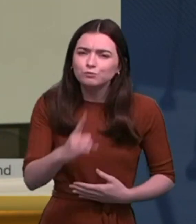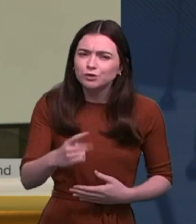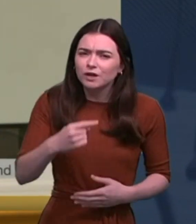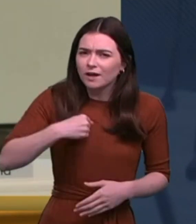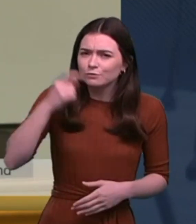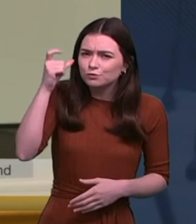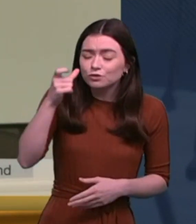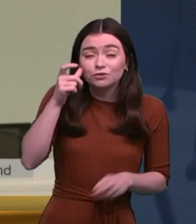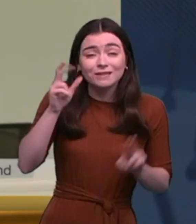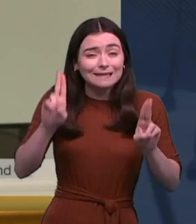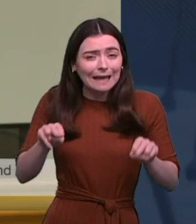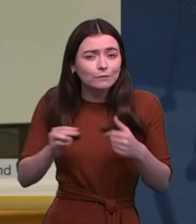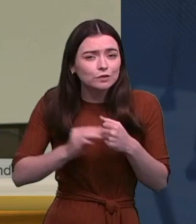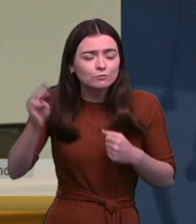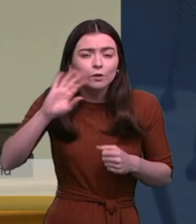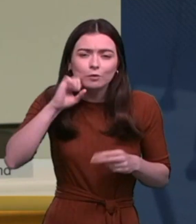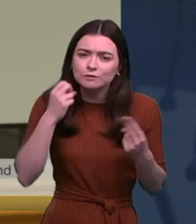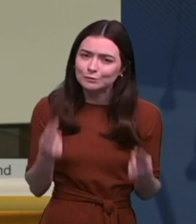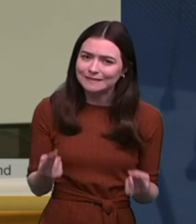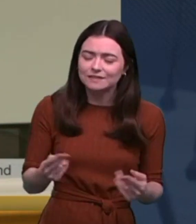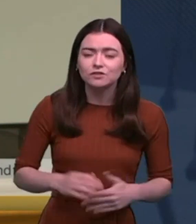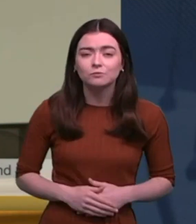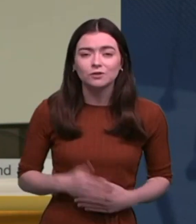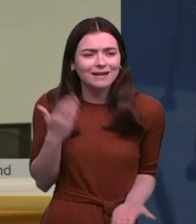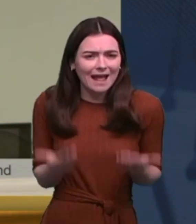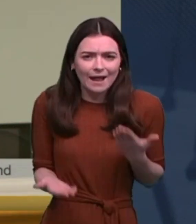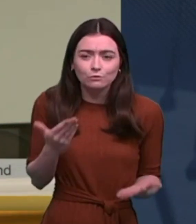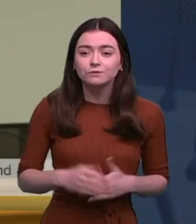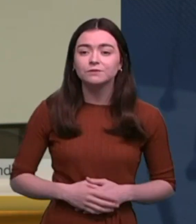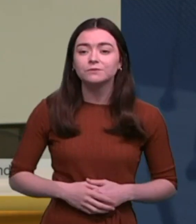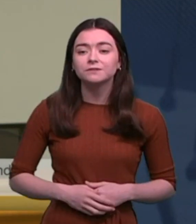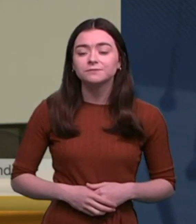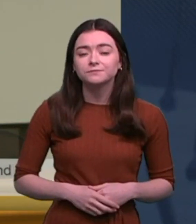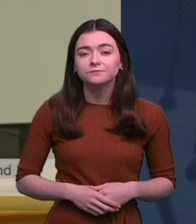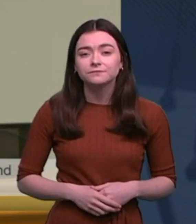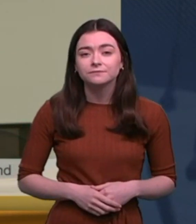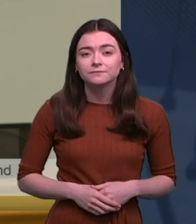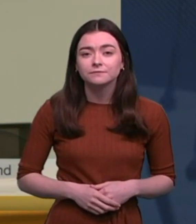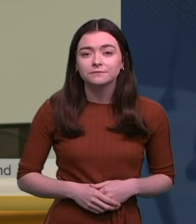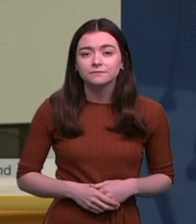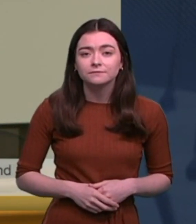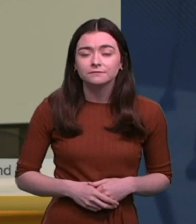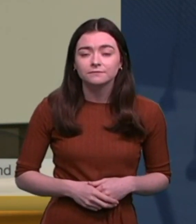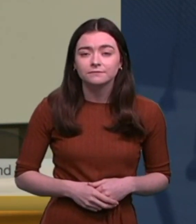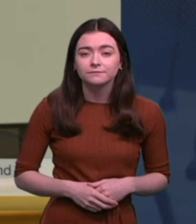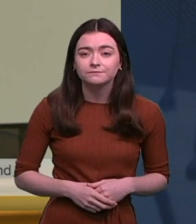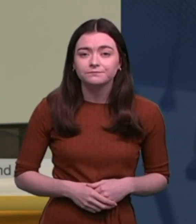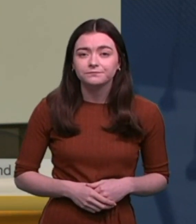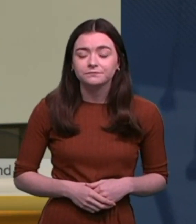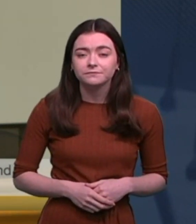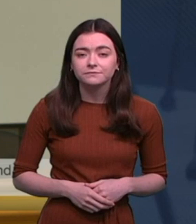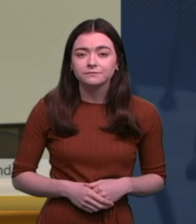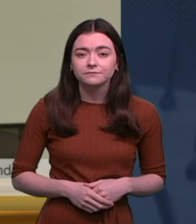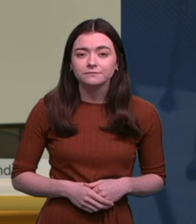can we do more because we need to? And how do we do that? So,